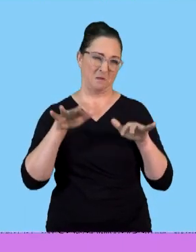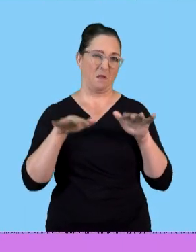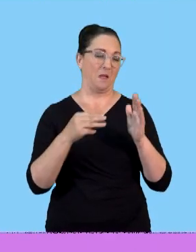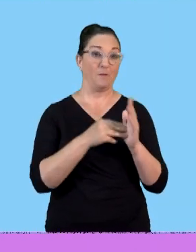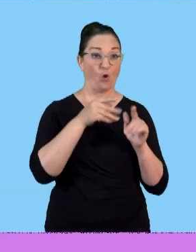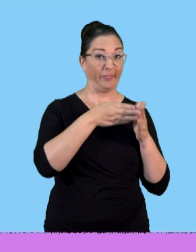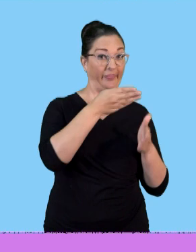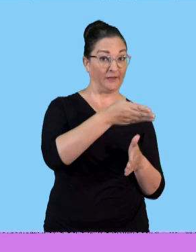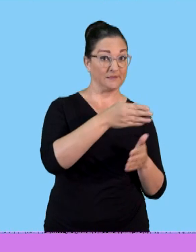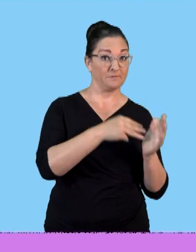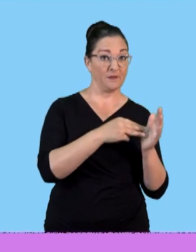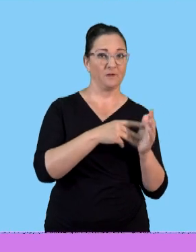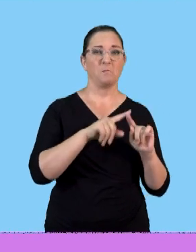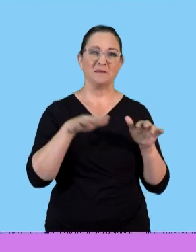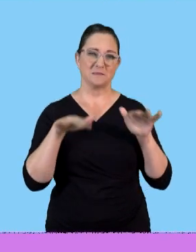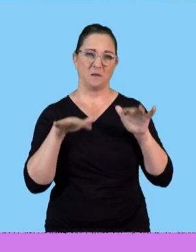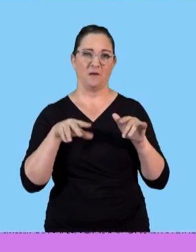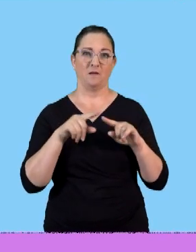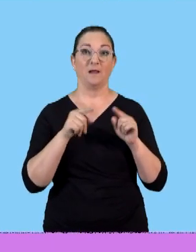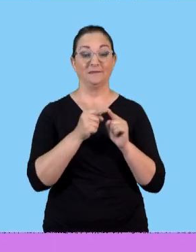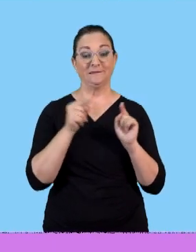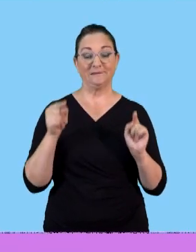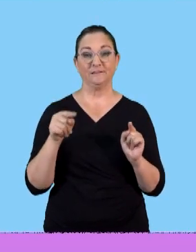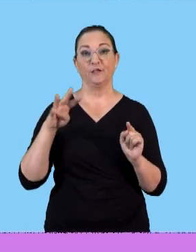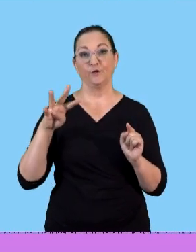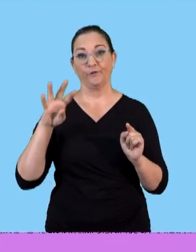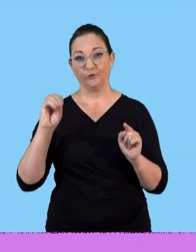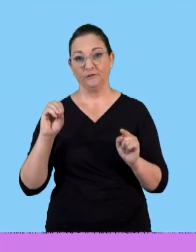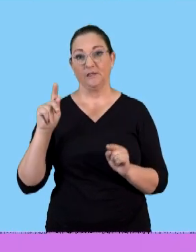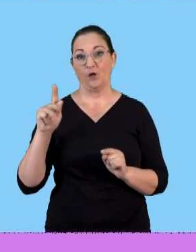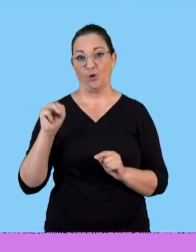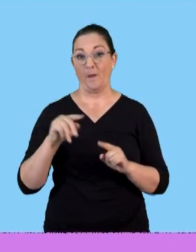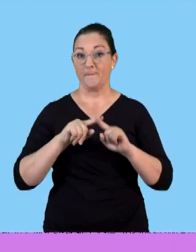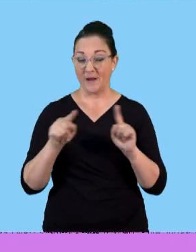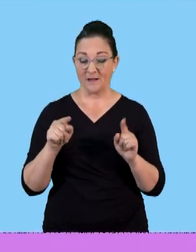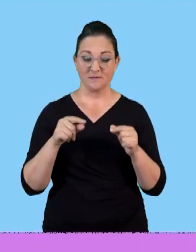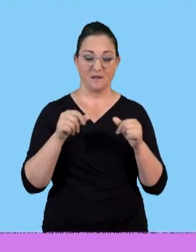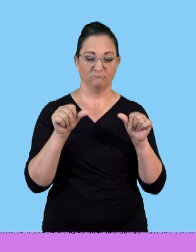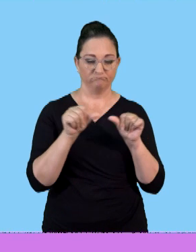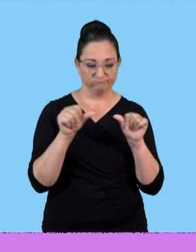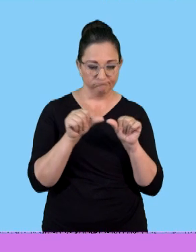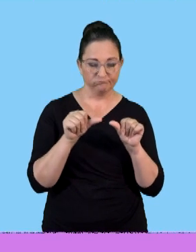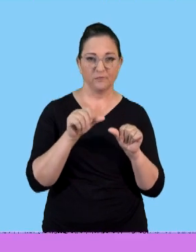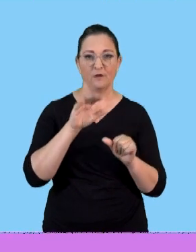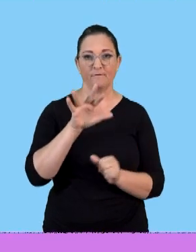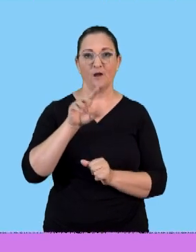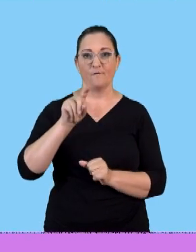this one, a similar one, right, is 40 kilometers. And the measurement on the map